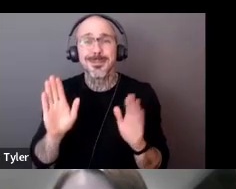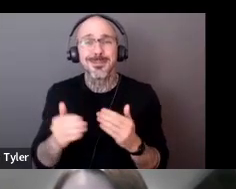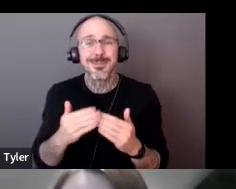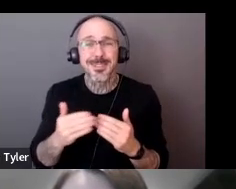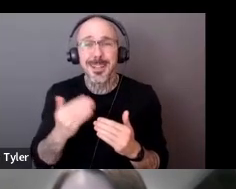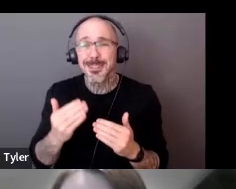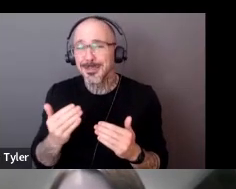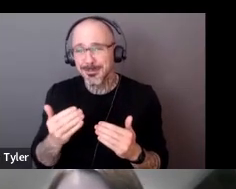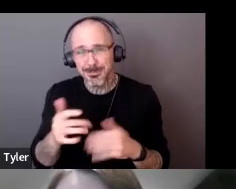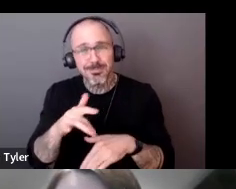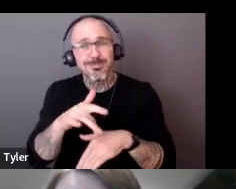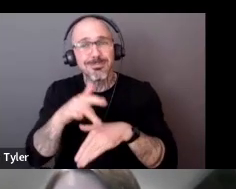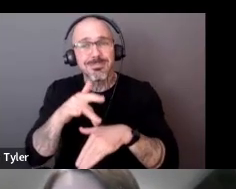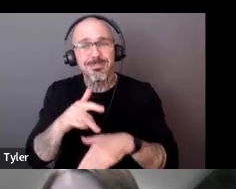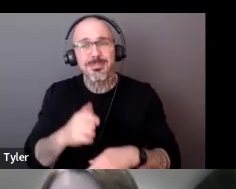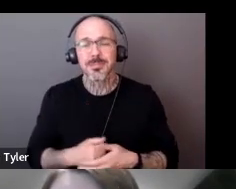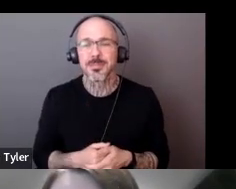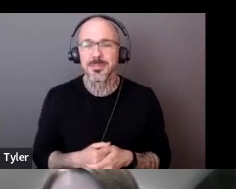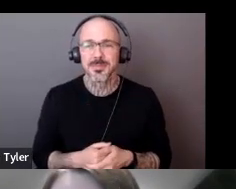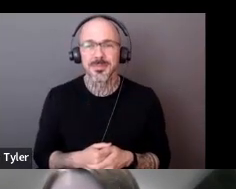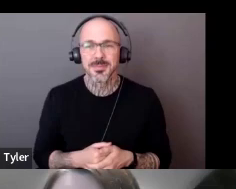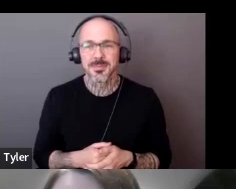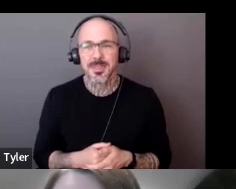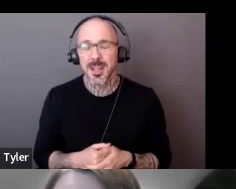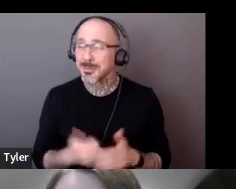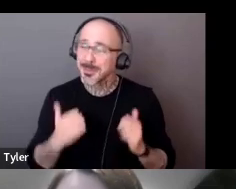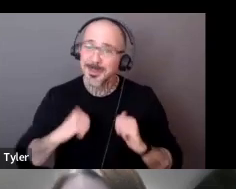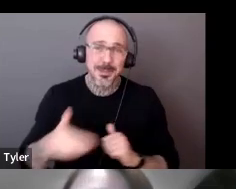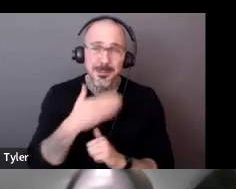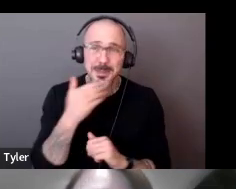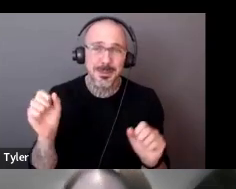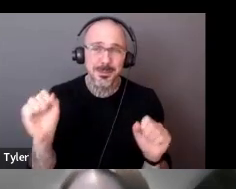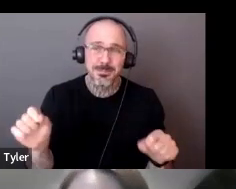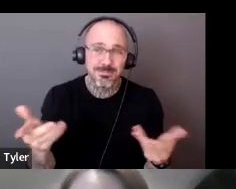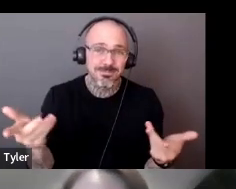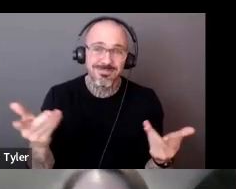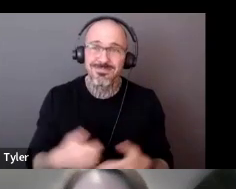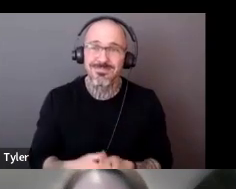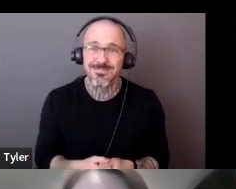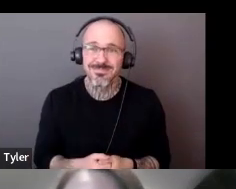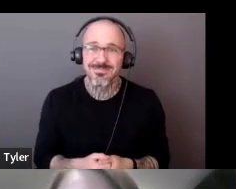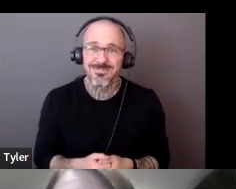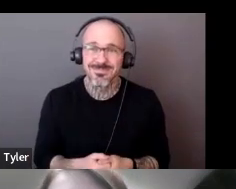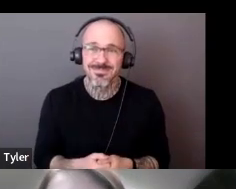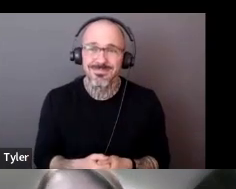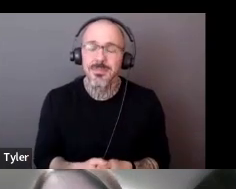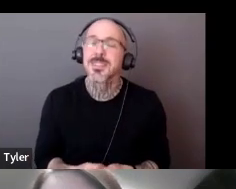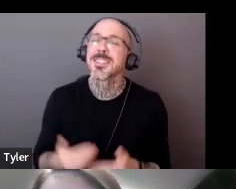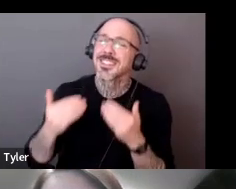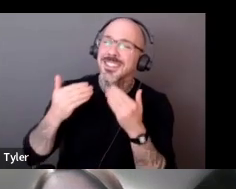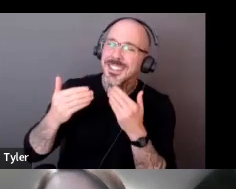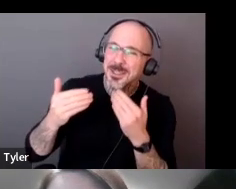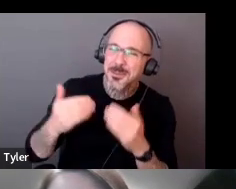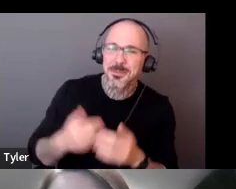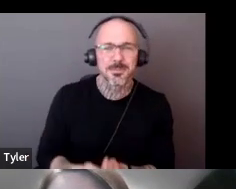I don't know, just do the best you can. Great. Thank you so much. And thank you to all of our